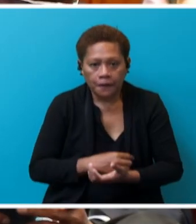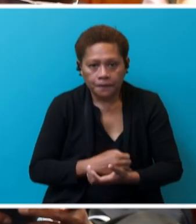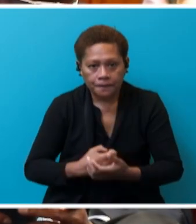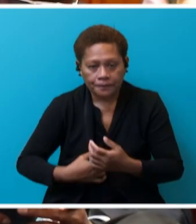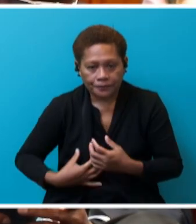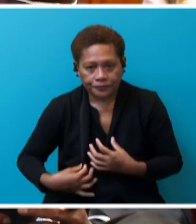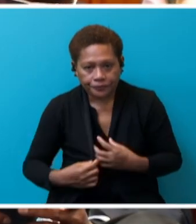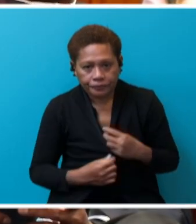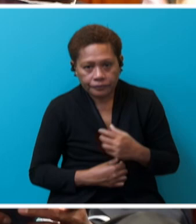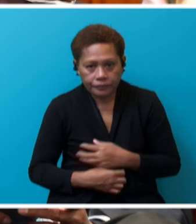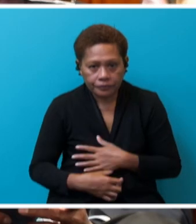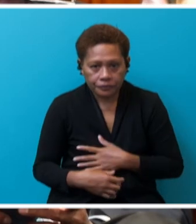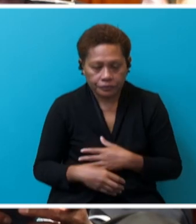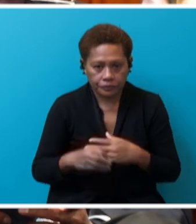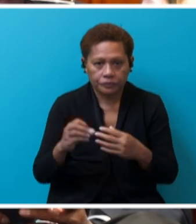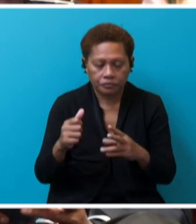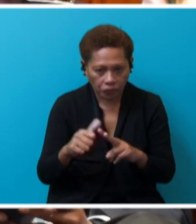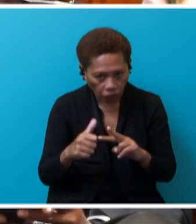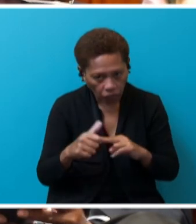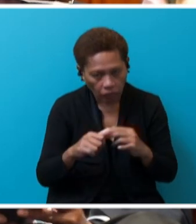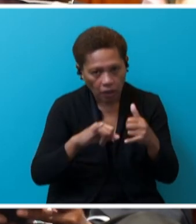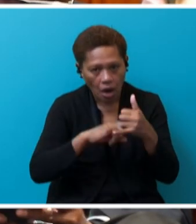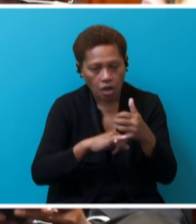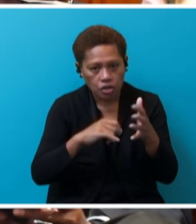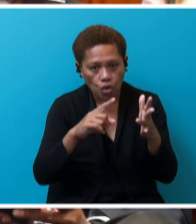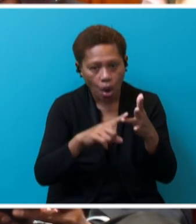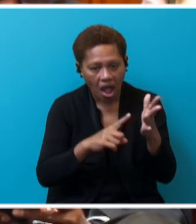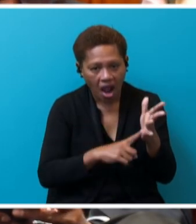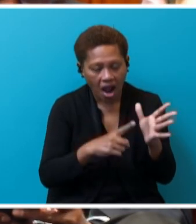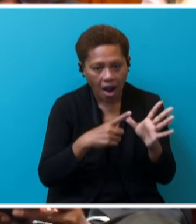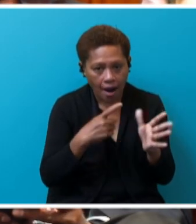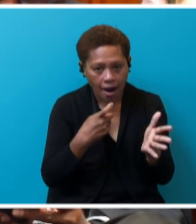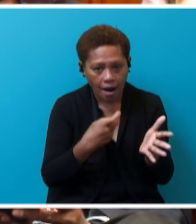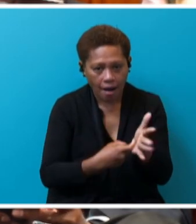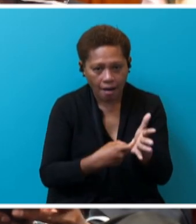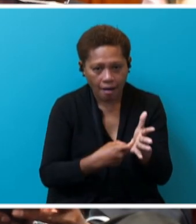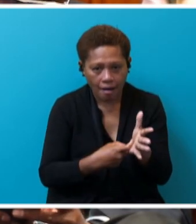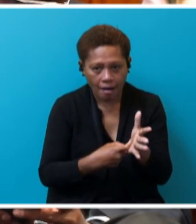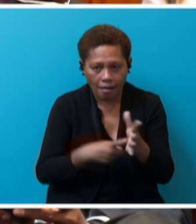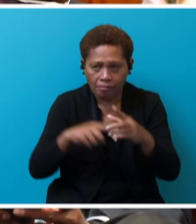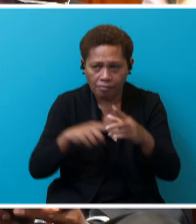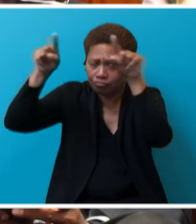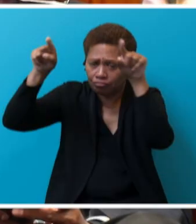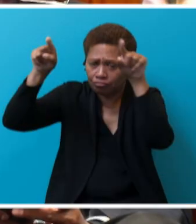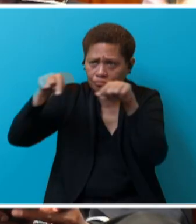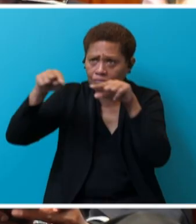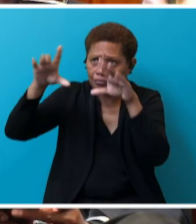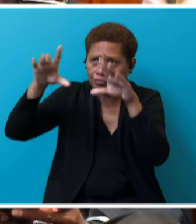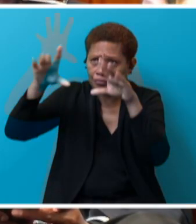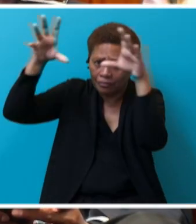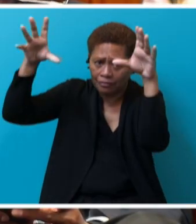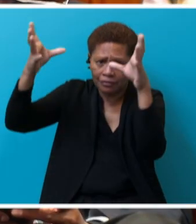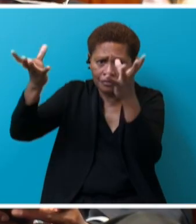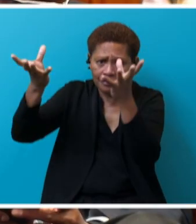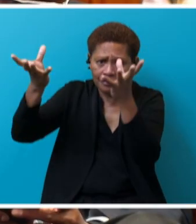bigger capacity solar-powered pumps. The NRW performance-based contract, non-revenue water, this has already